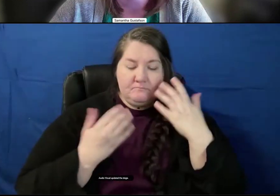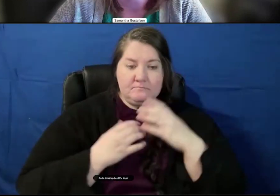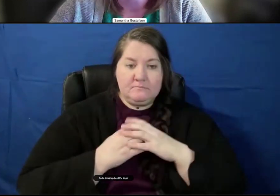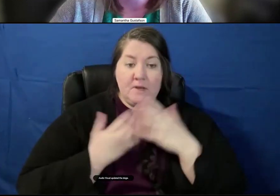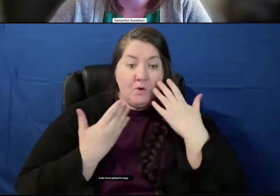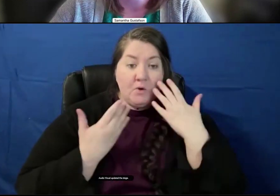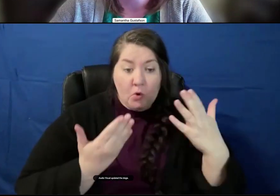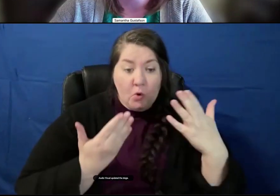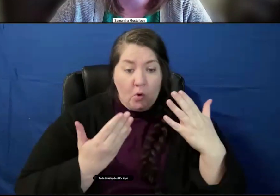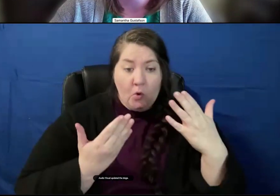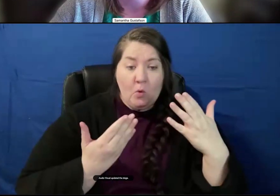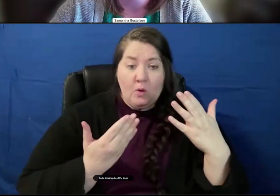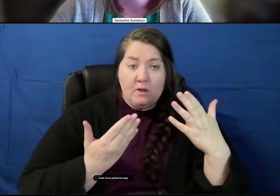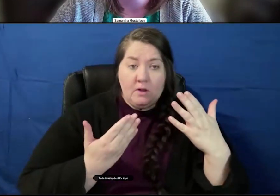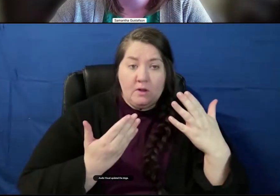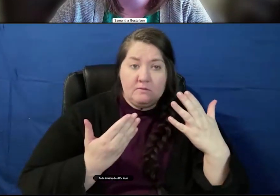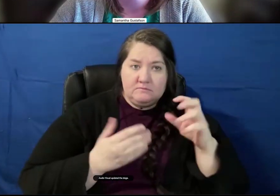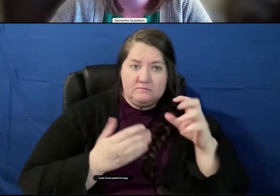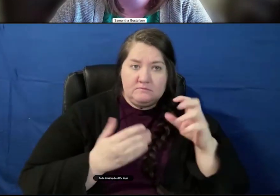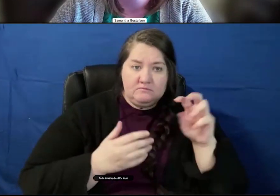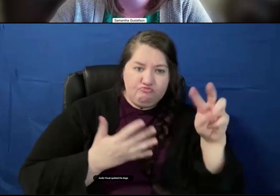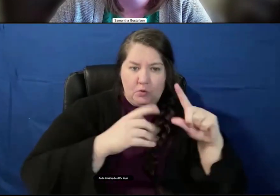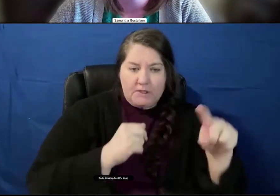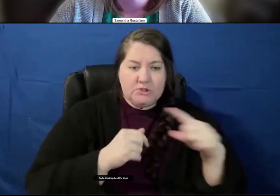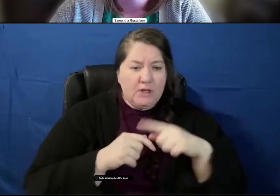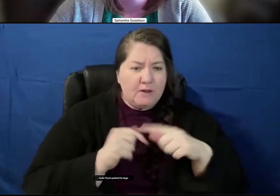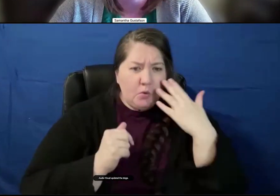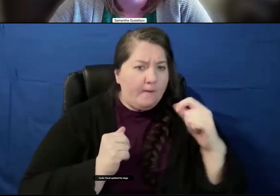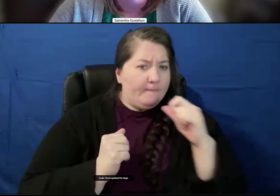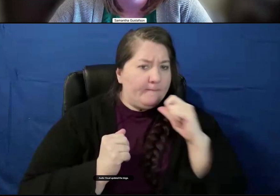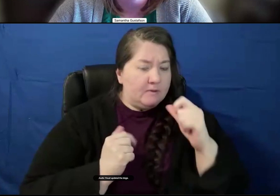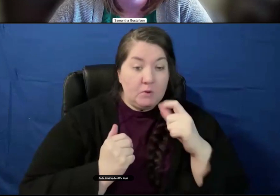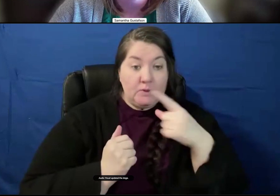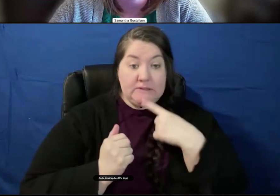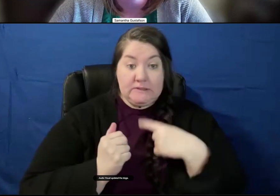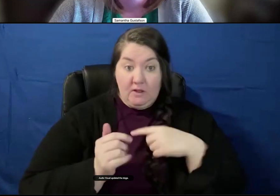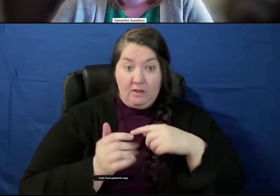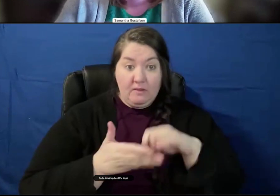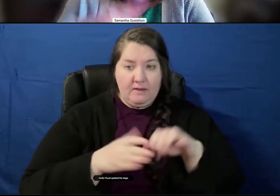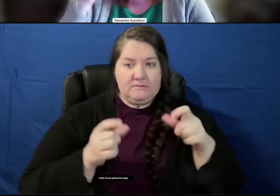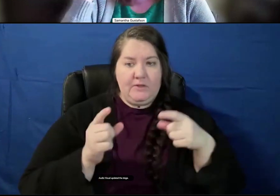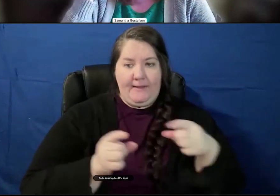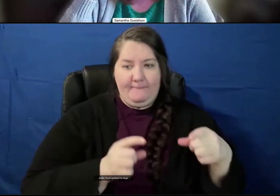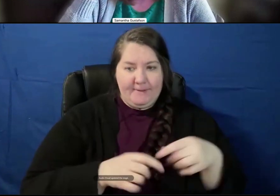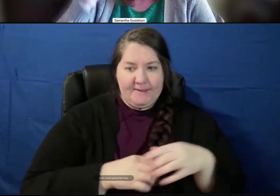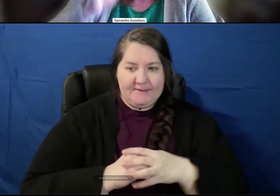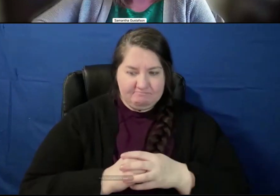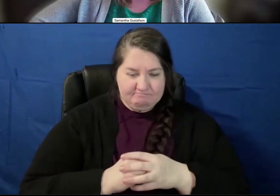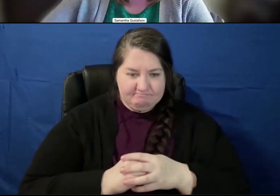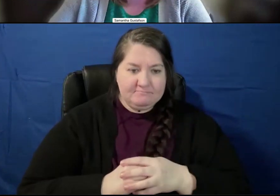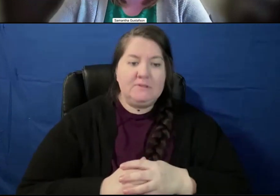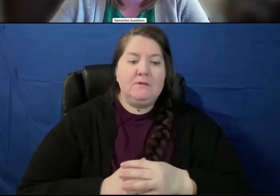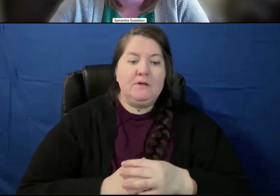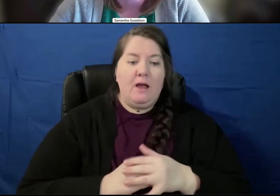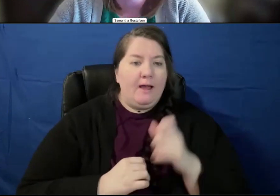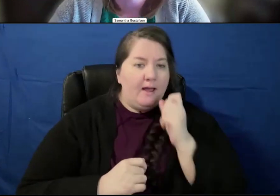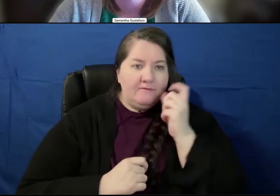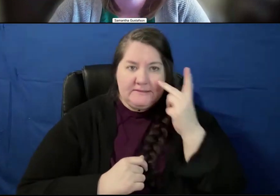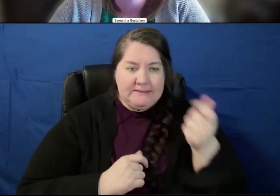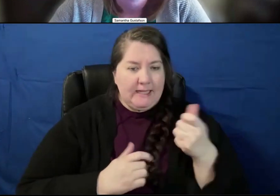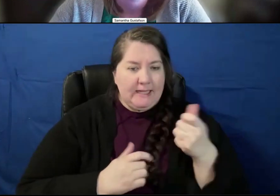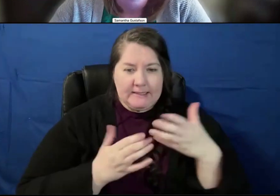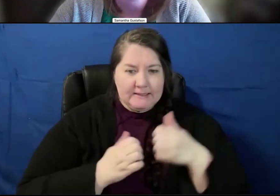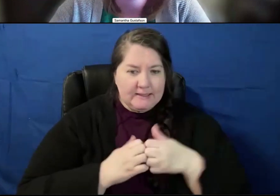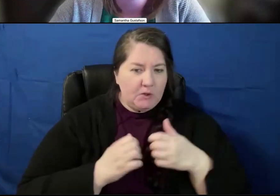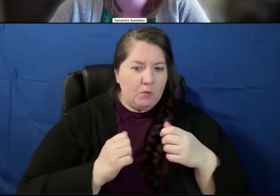but that doesn't mean it's not happening. It just means that I'm not the person they would tell that that's what they're doing. I haven't seen anything in the